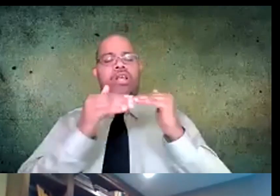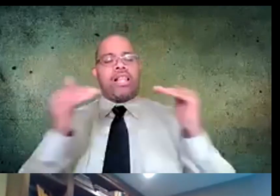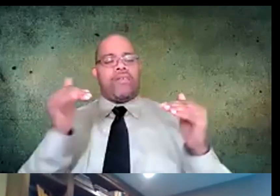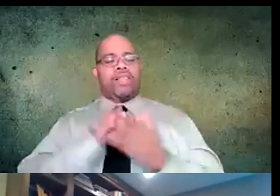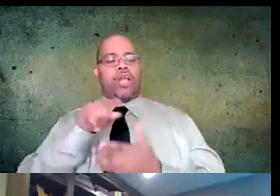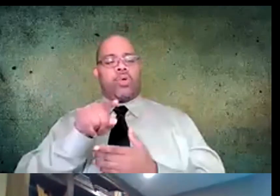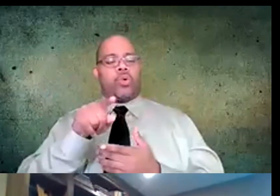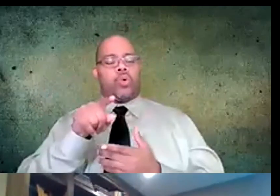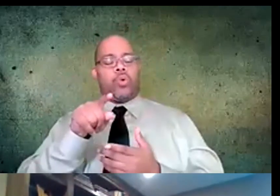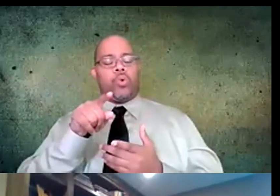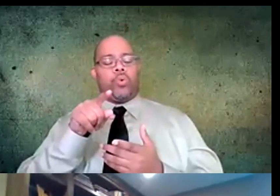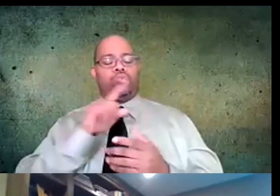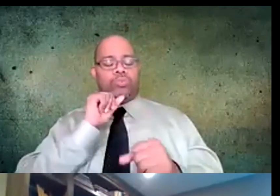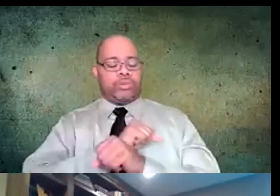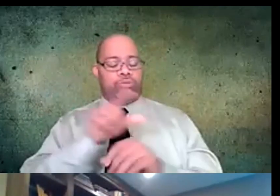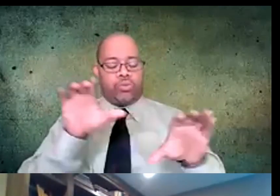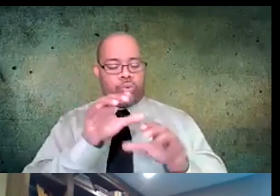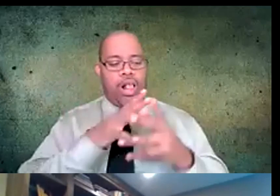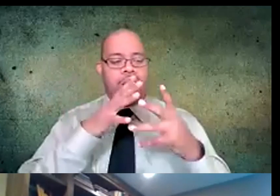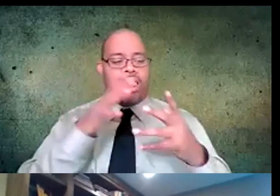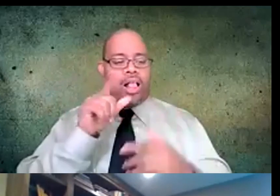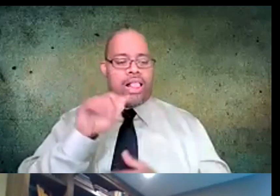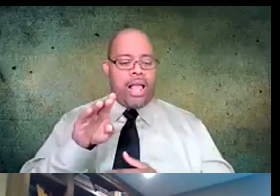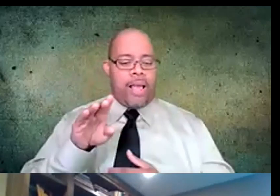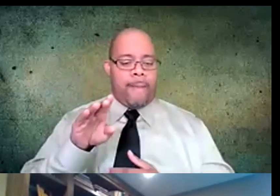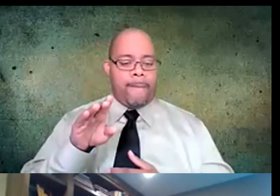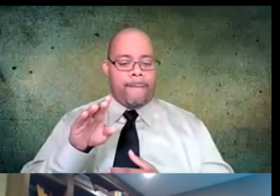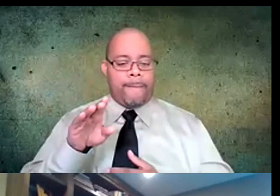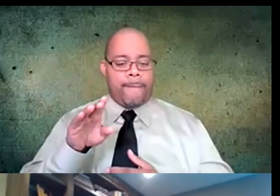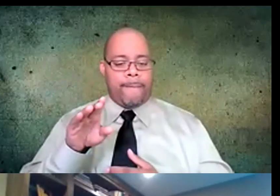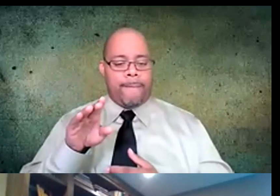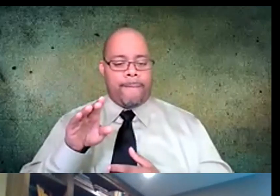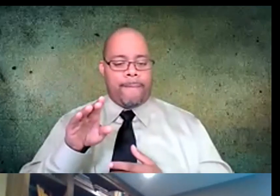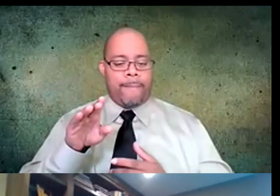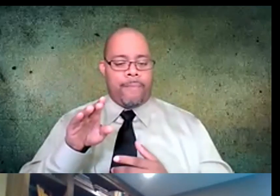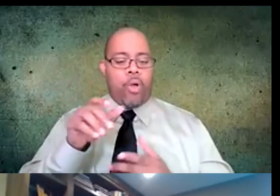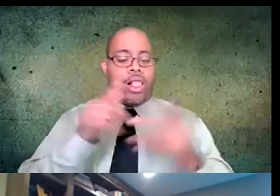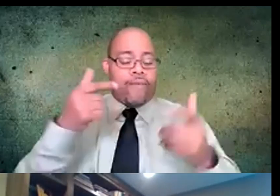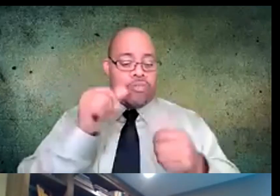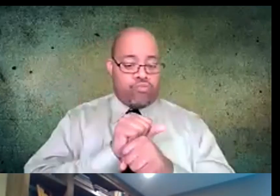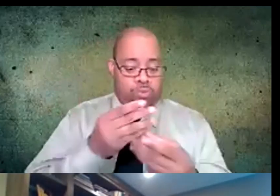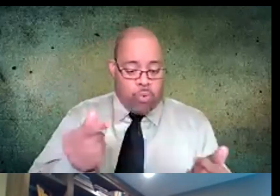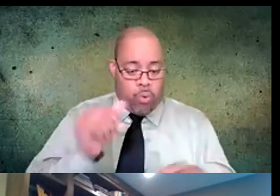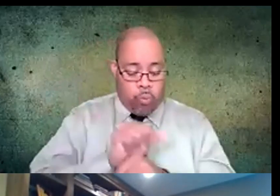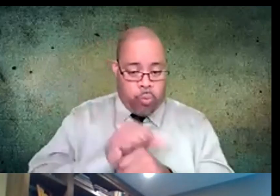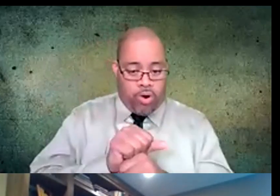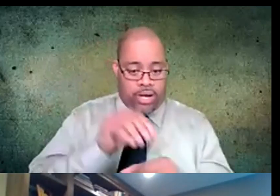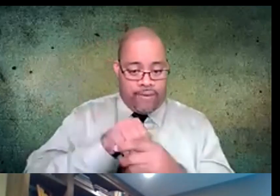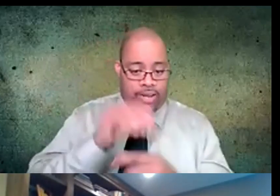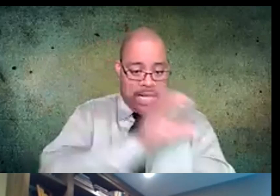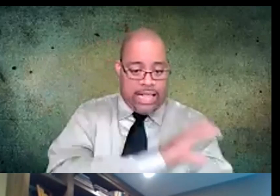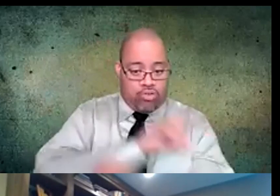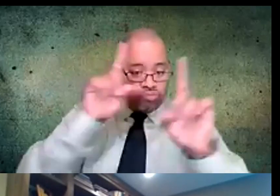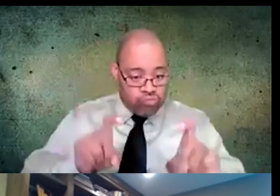you literally, you're doing a lot of the groundwork for clinical trials, enrollment, site